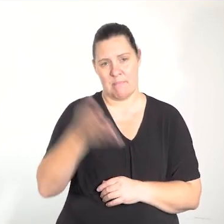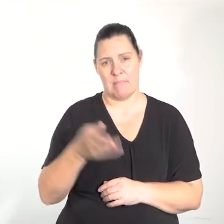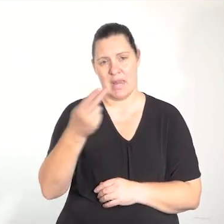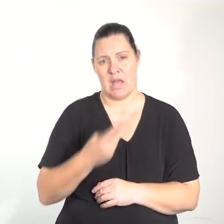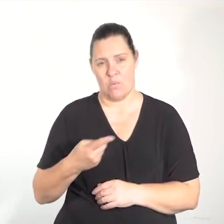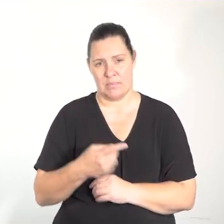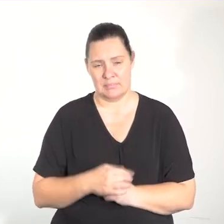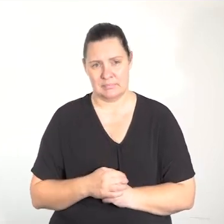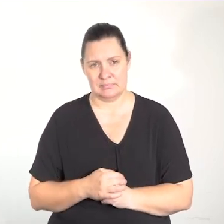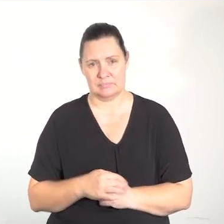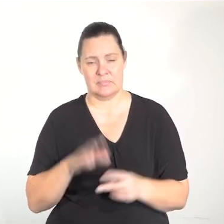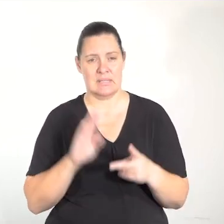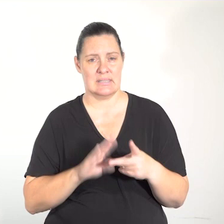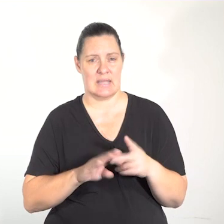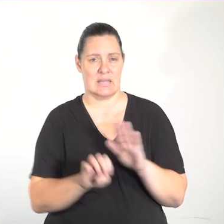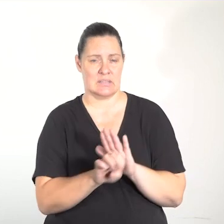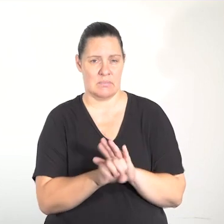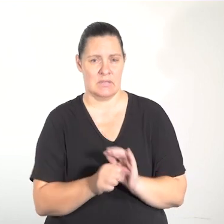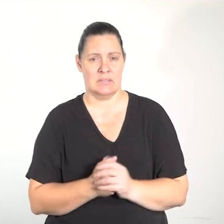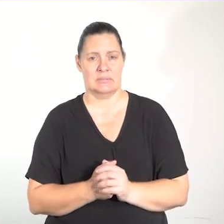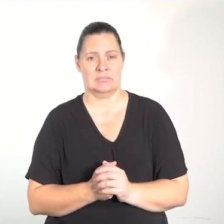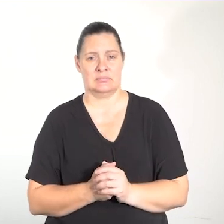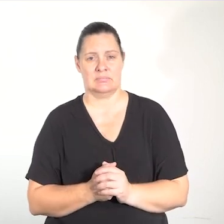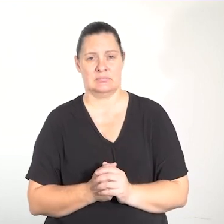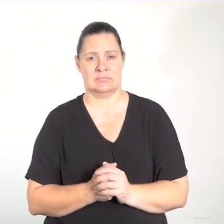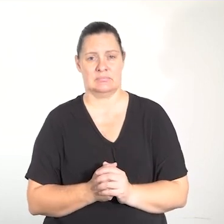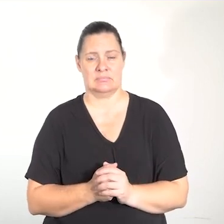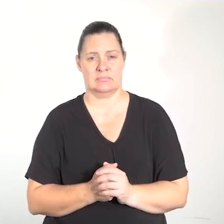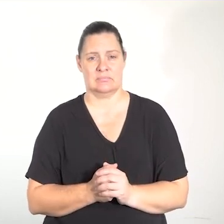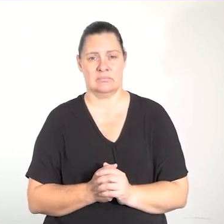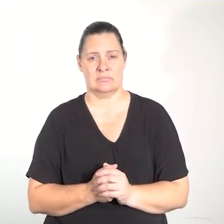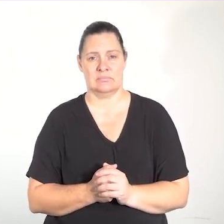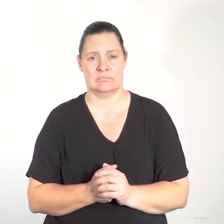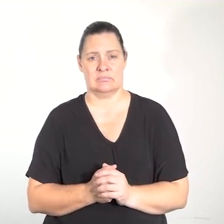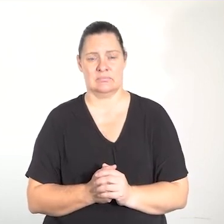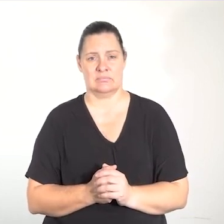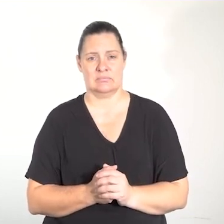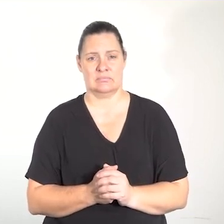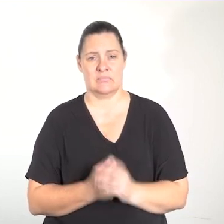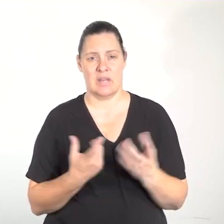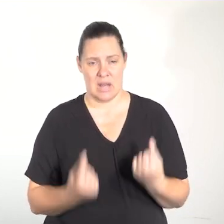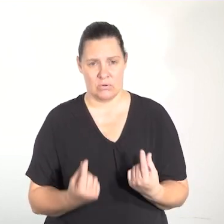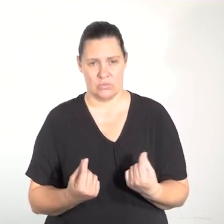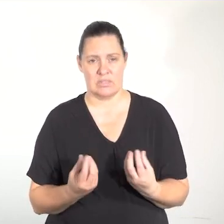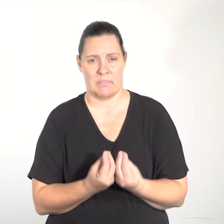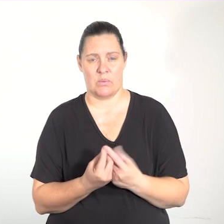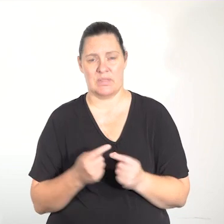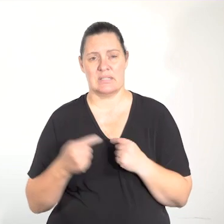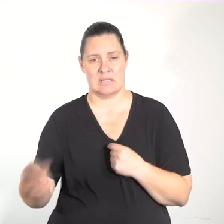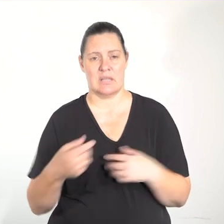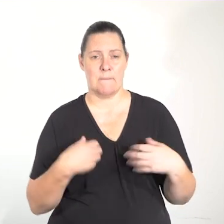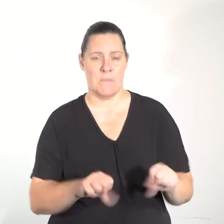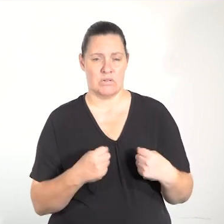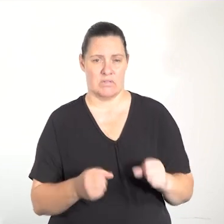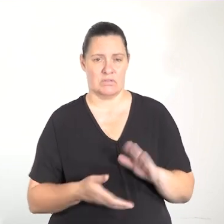hour. Let's look at a second example. But now we have done something to the distance.